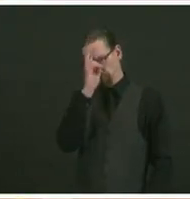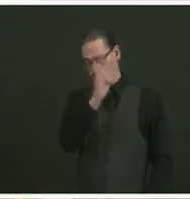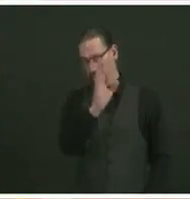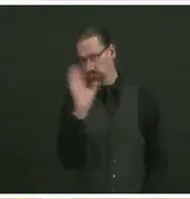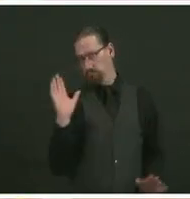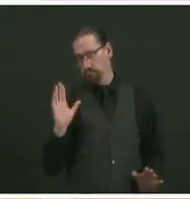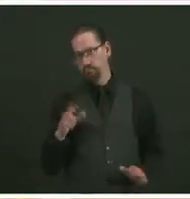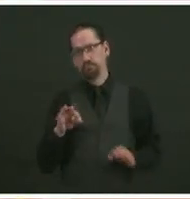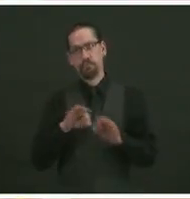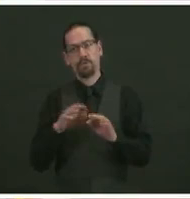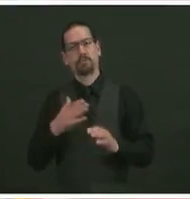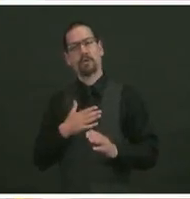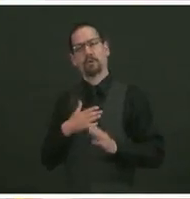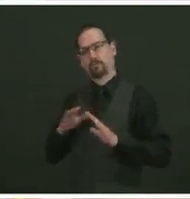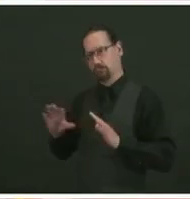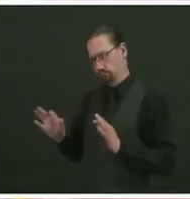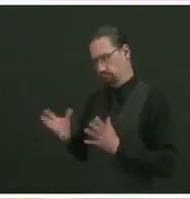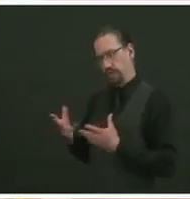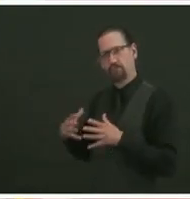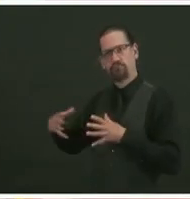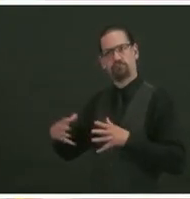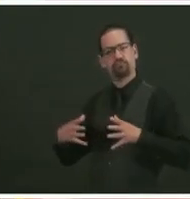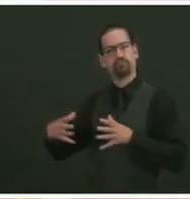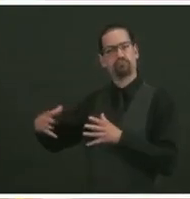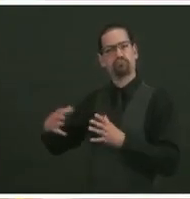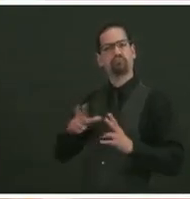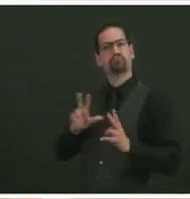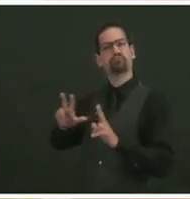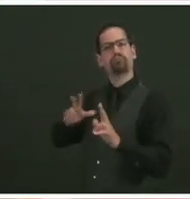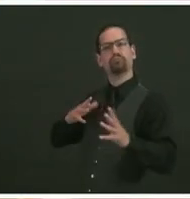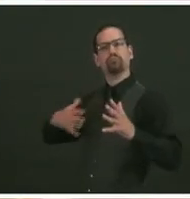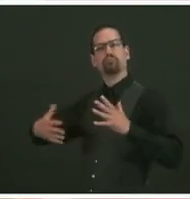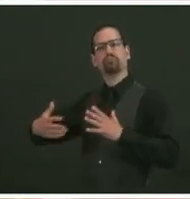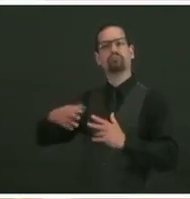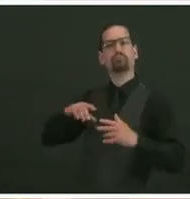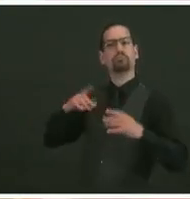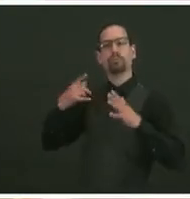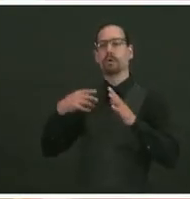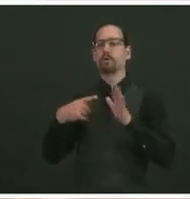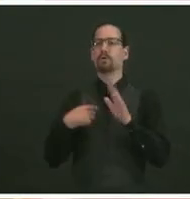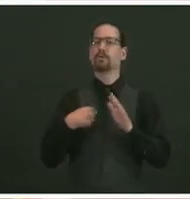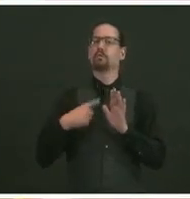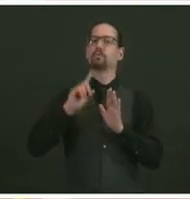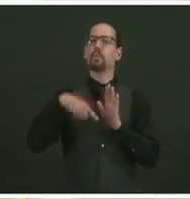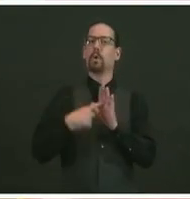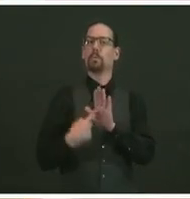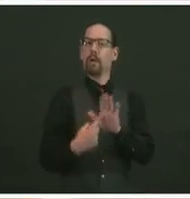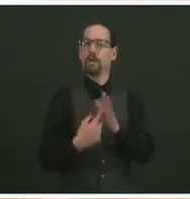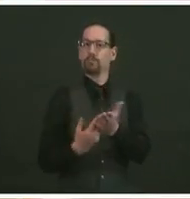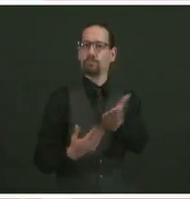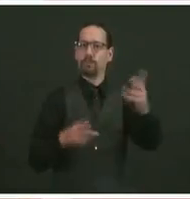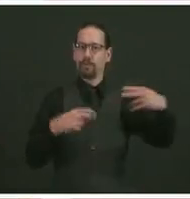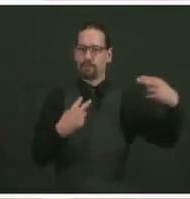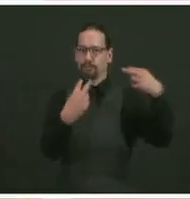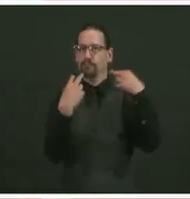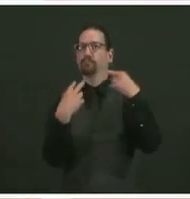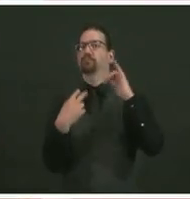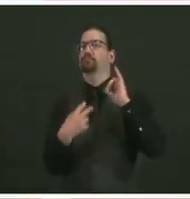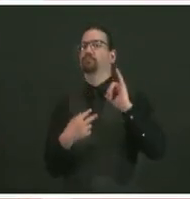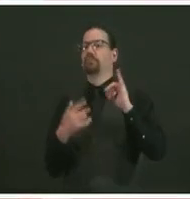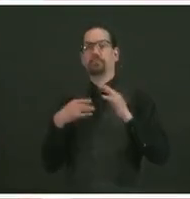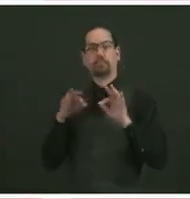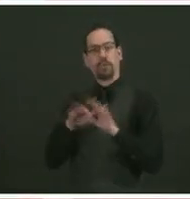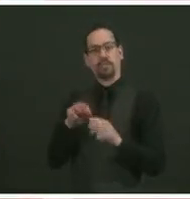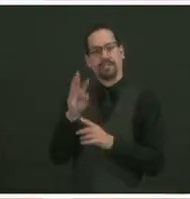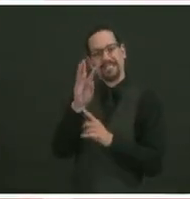for asking. And by the way, you know, whatever you do in this world, the reason I want you 6 feet apart is when you're closer than 6 feet away, when you exhale,